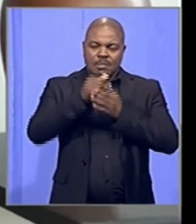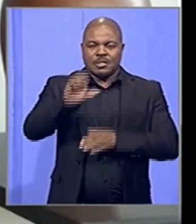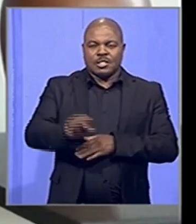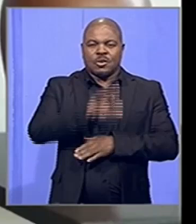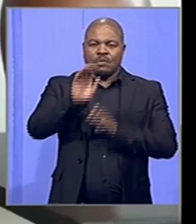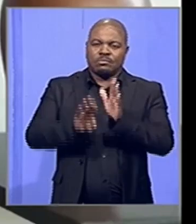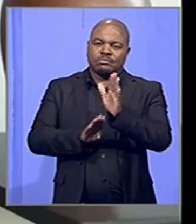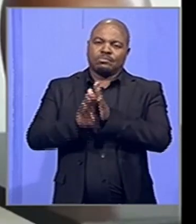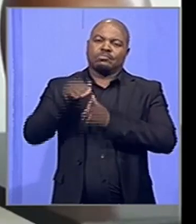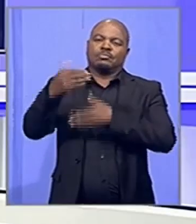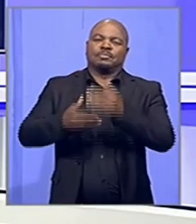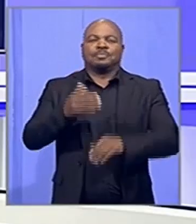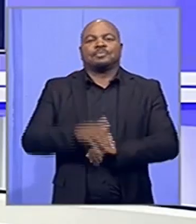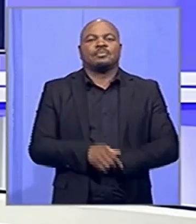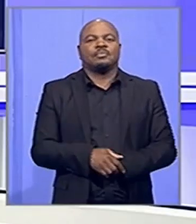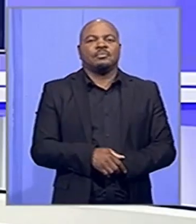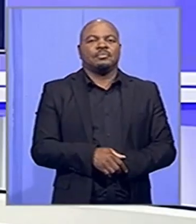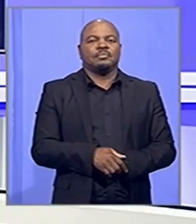Africa forward.